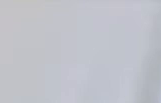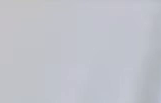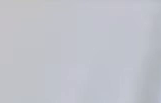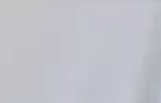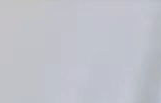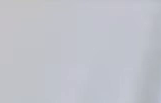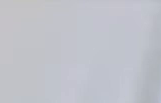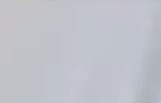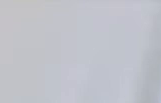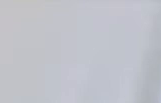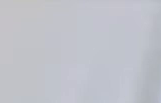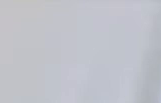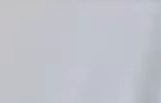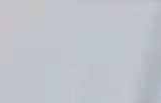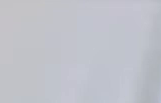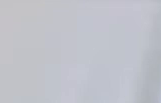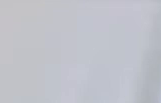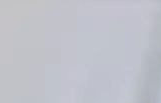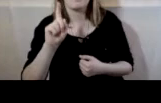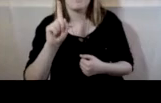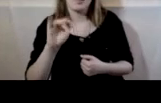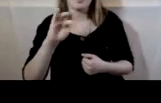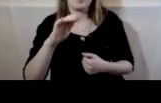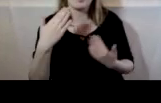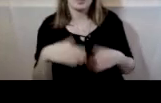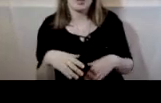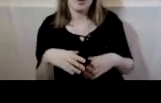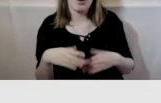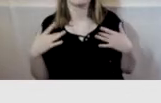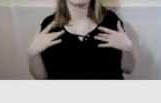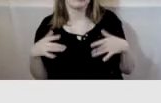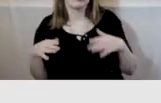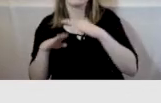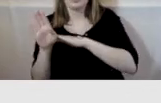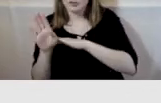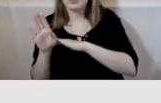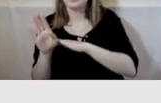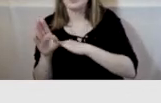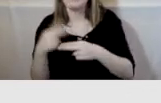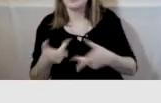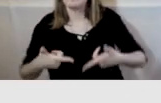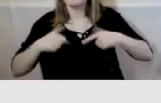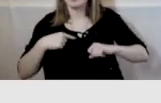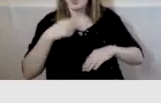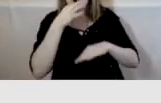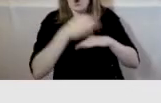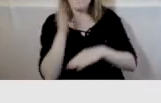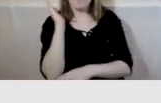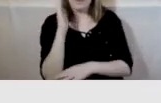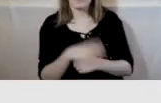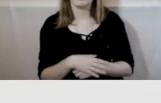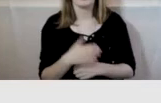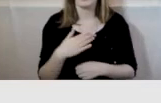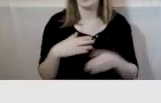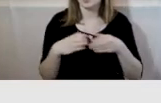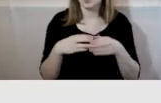was Irene, but she has left, so now I'm responsible for speaking. So we had a really great discussion,